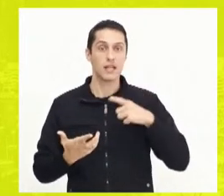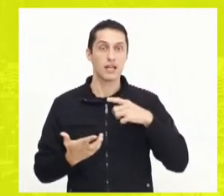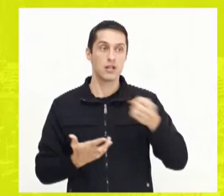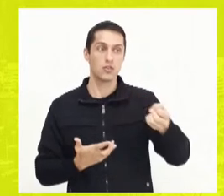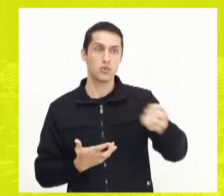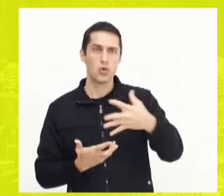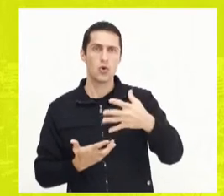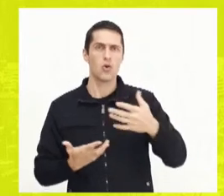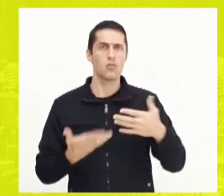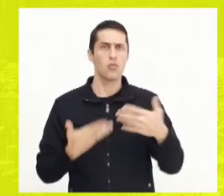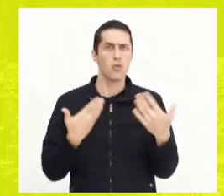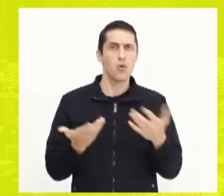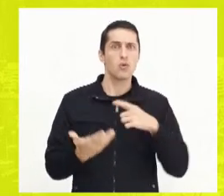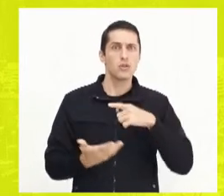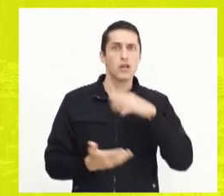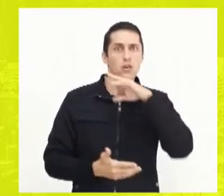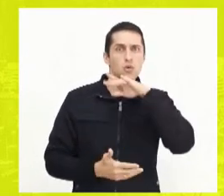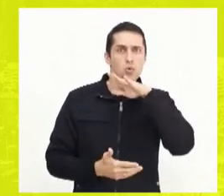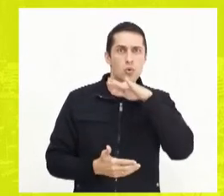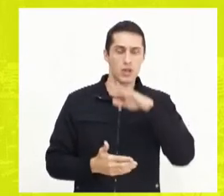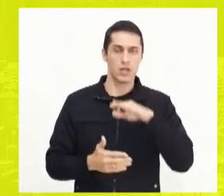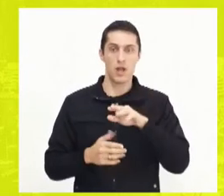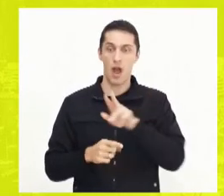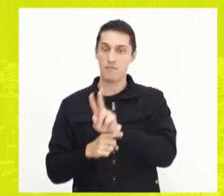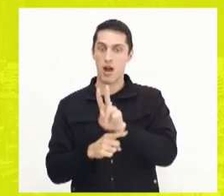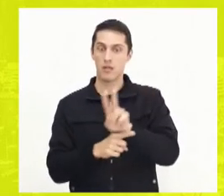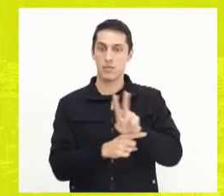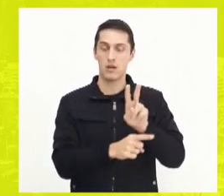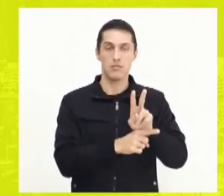something bad in this coverage